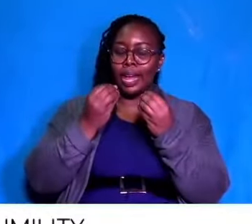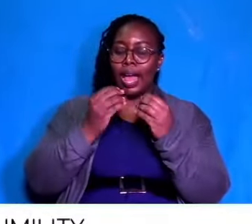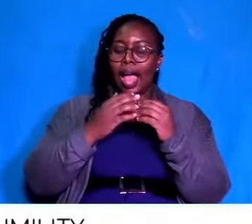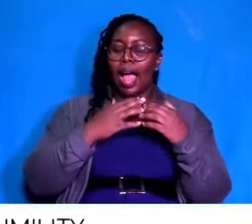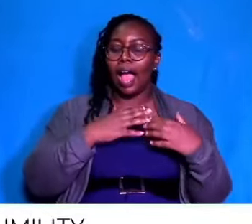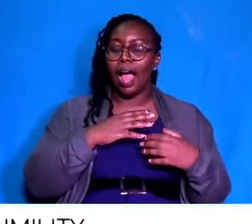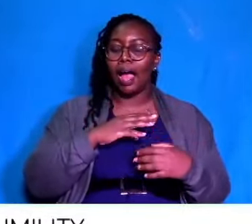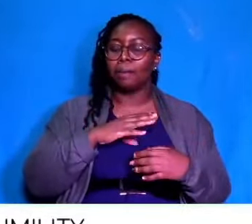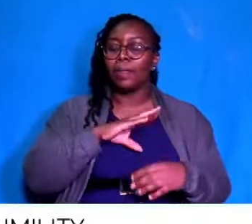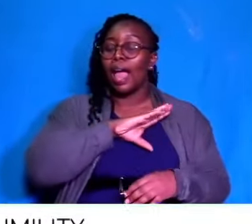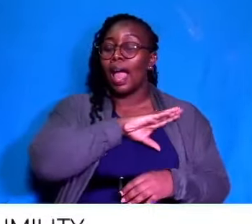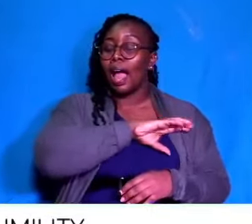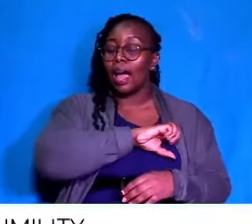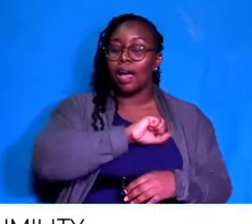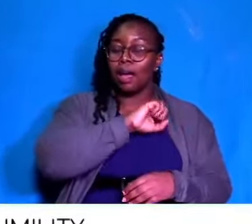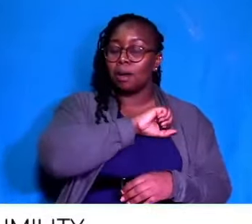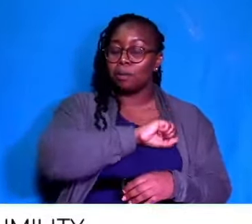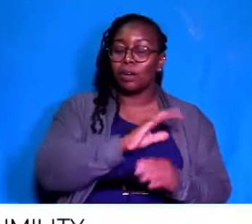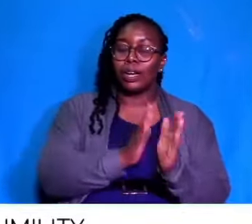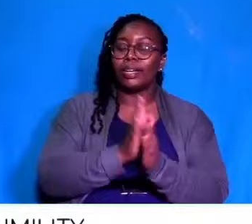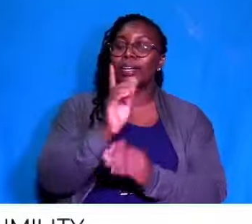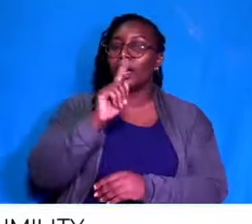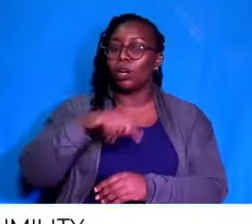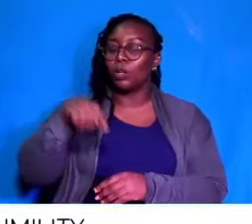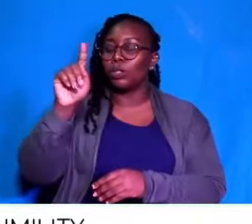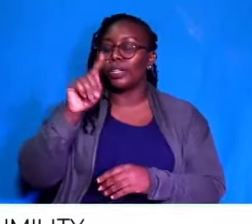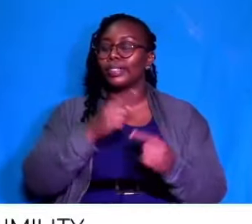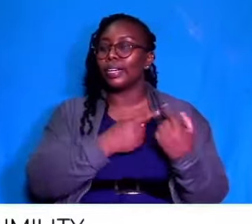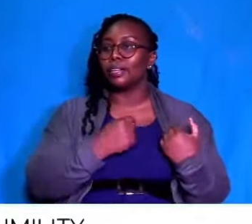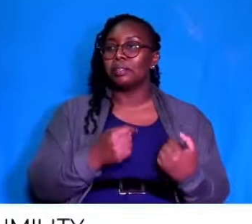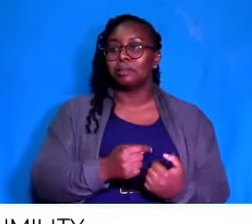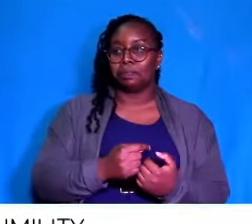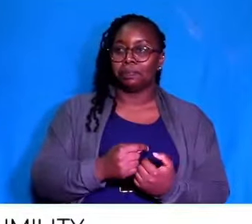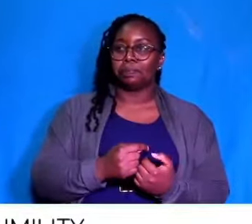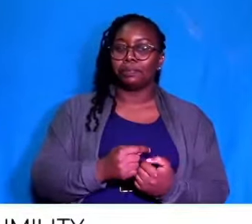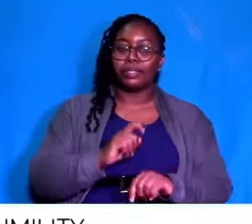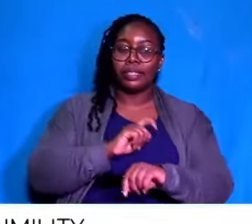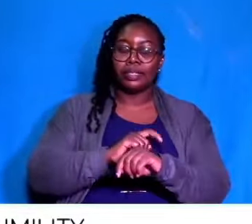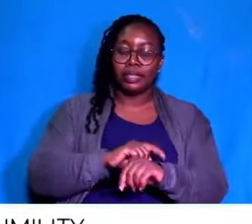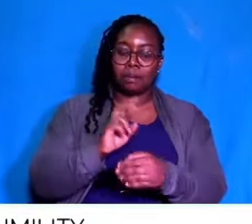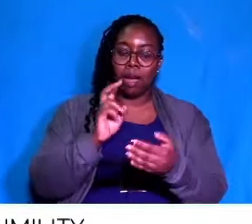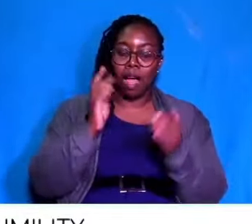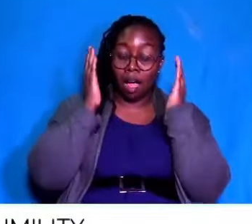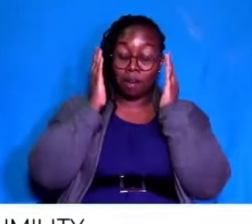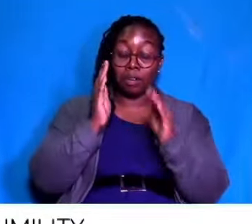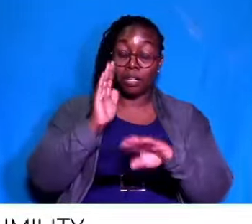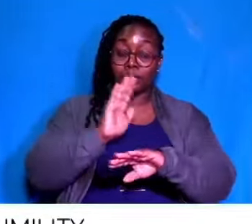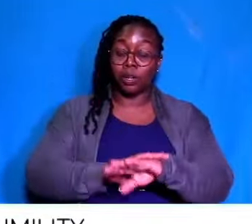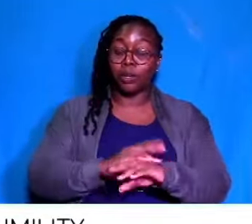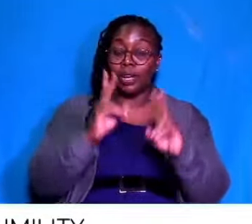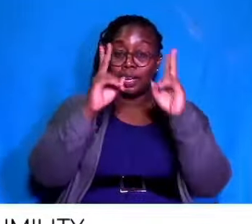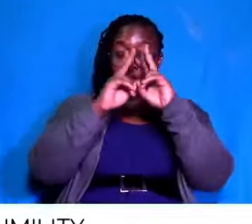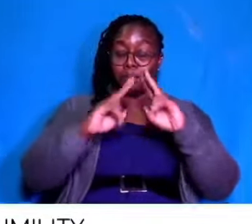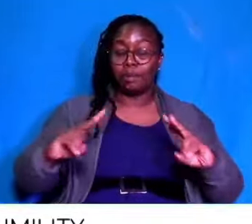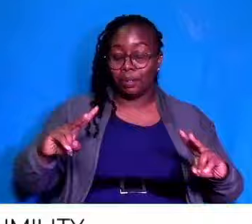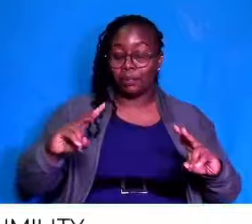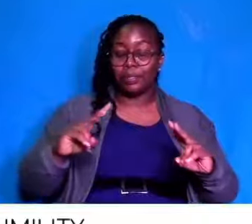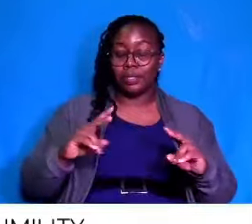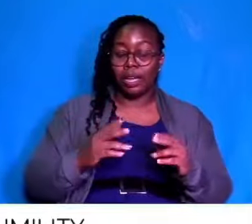use you in more ways than you can imagine. So as we look at Philippians, which is the book we are now looking